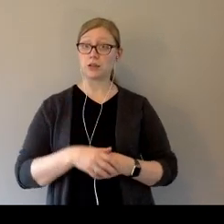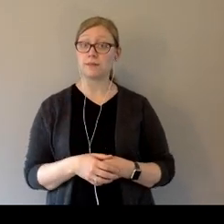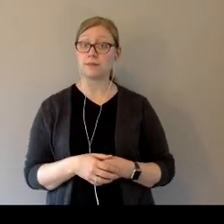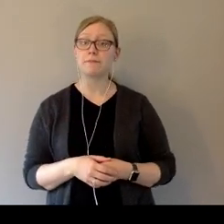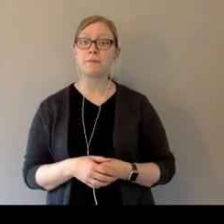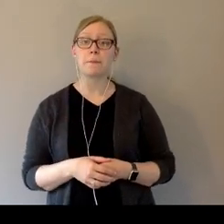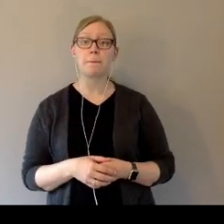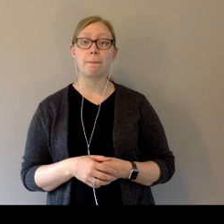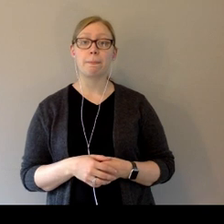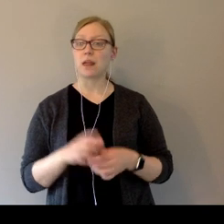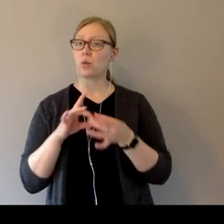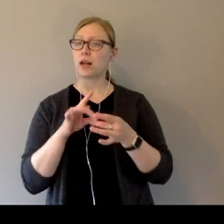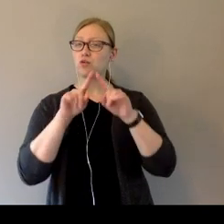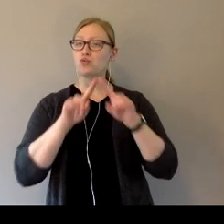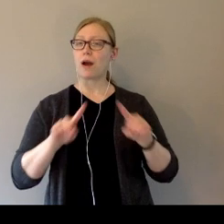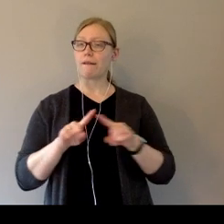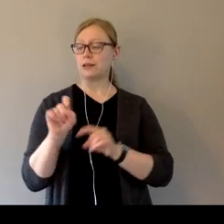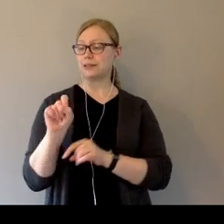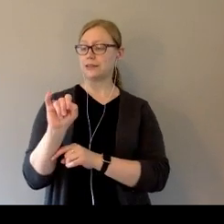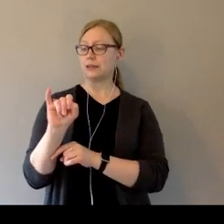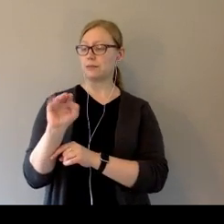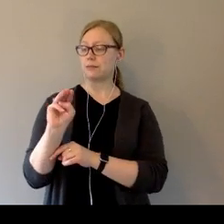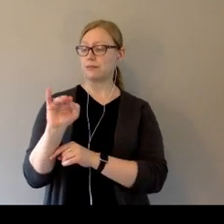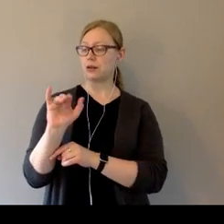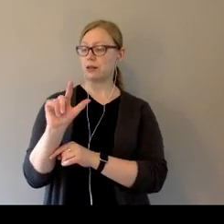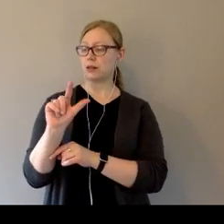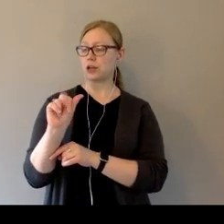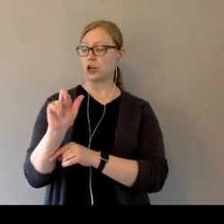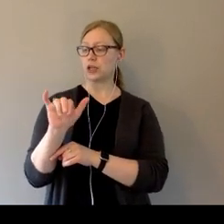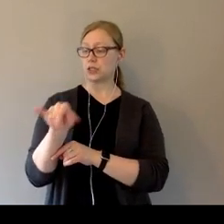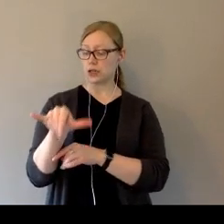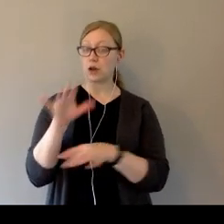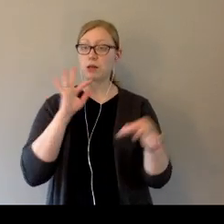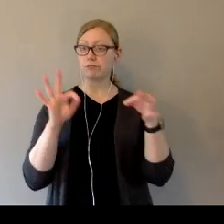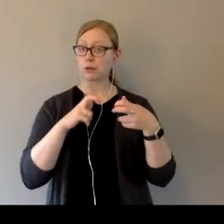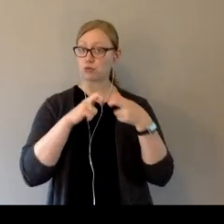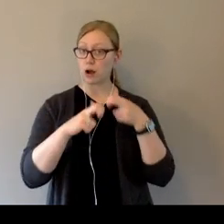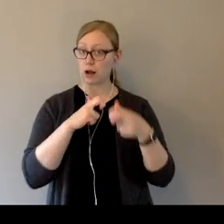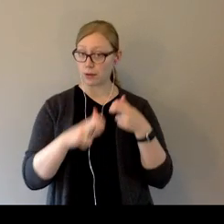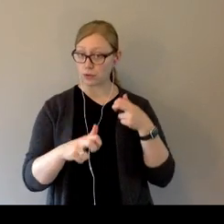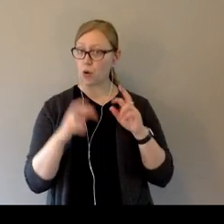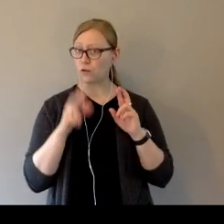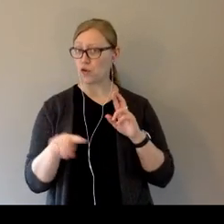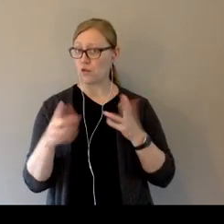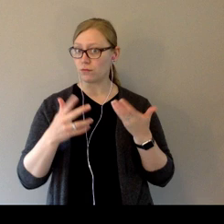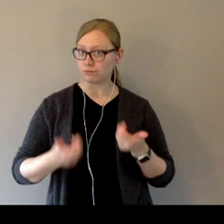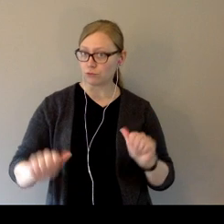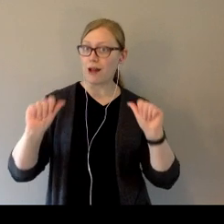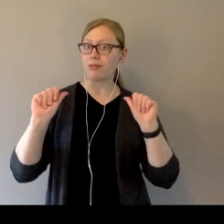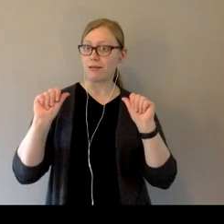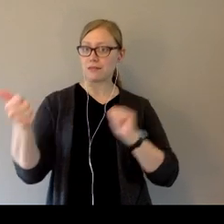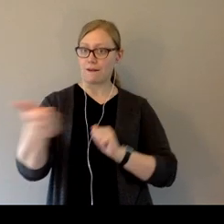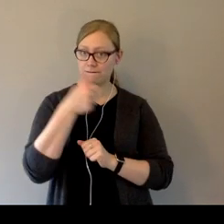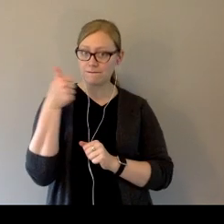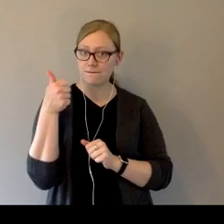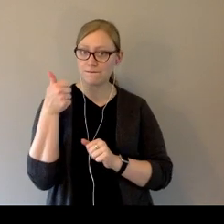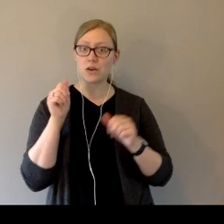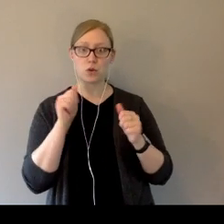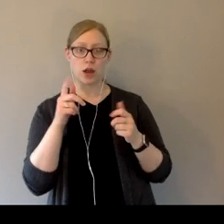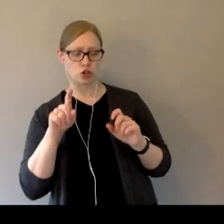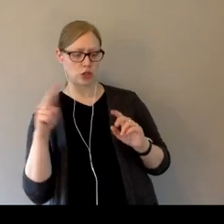7-3 on triangle similarity. So I'm going to go through the problems. Hopefully you've tried them already and you can